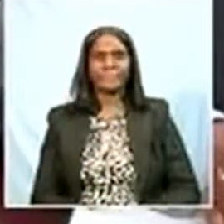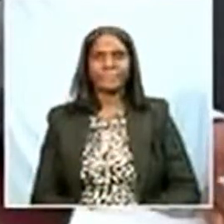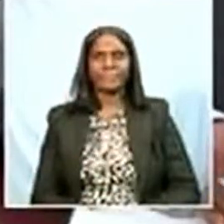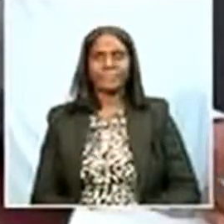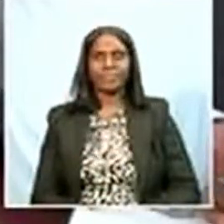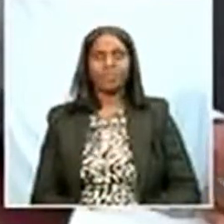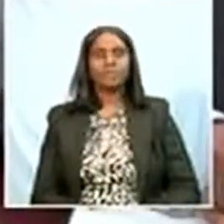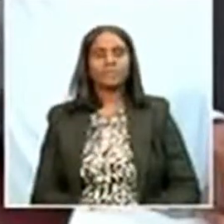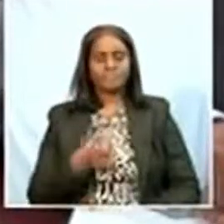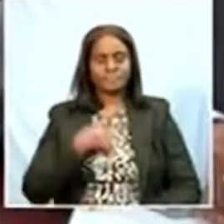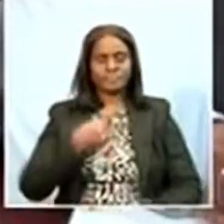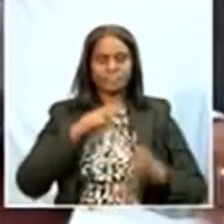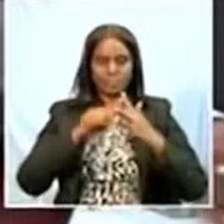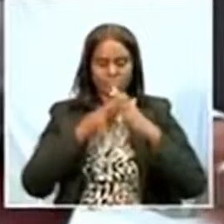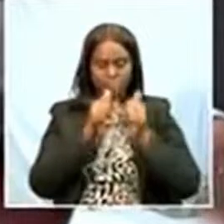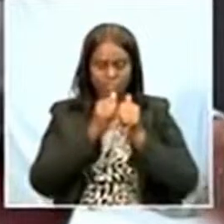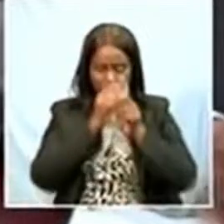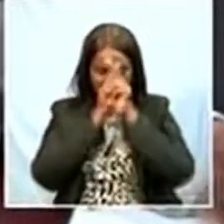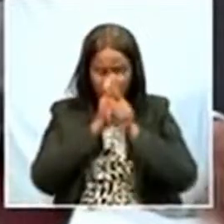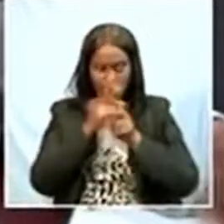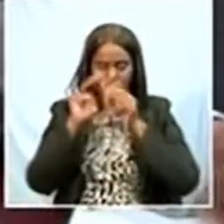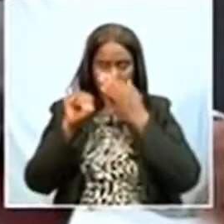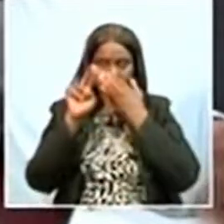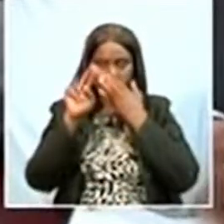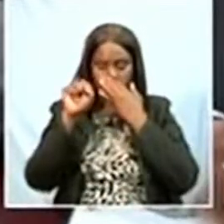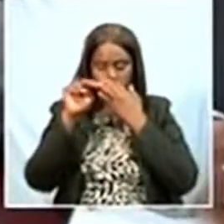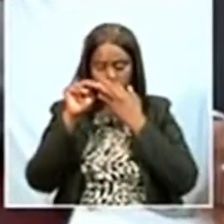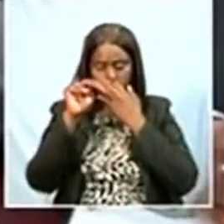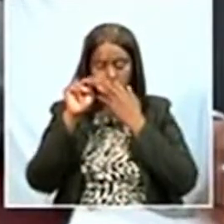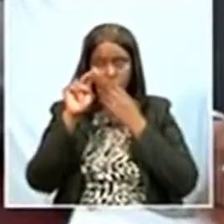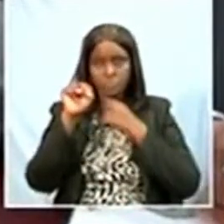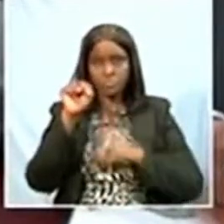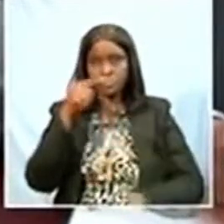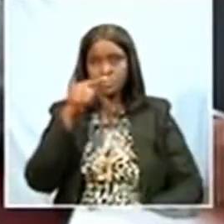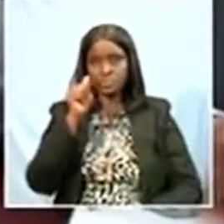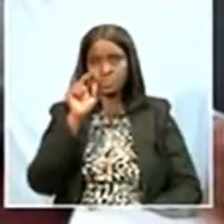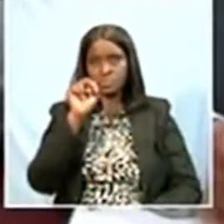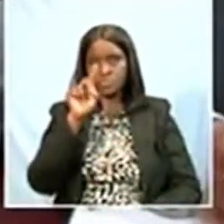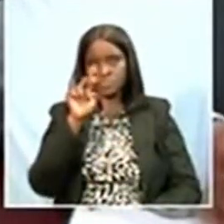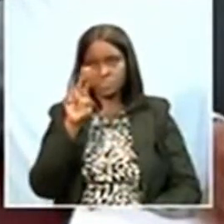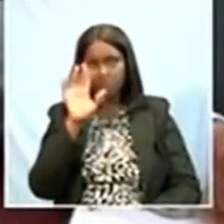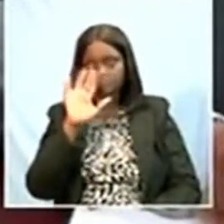Perhaps I should start with Honorable Mungandu's concern first.